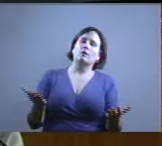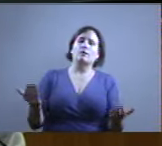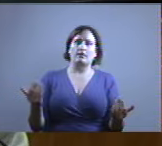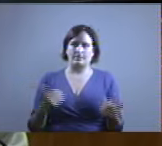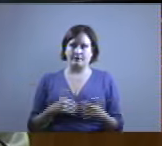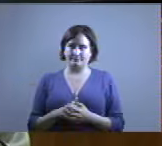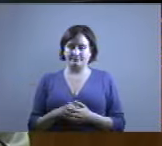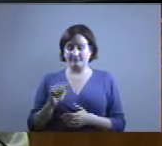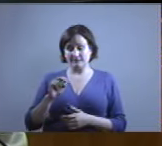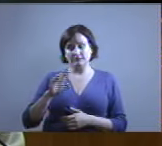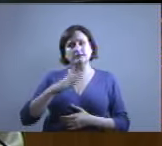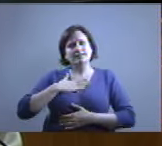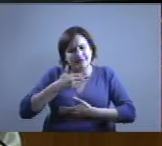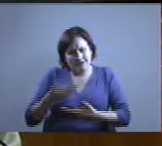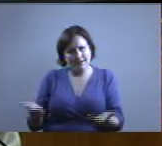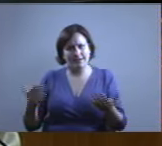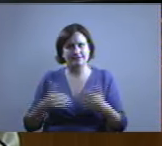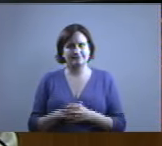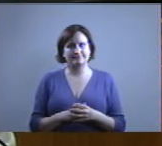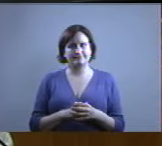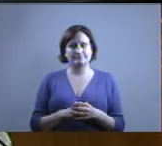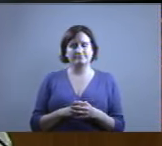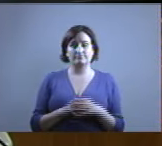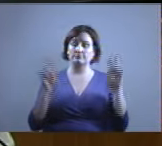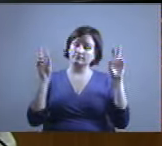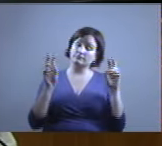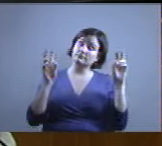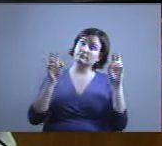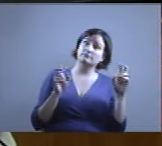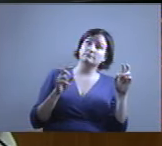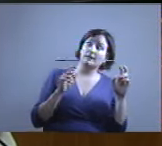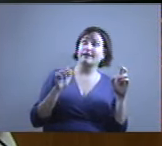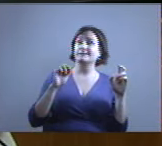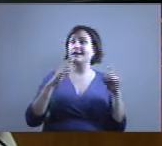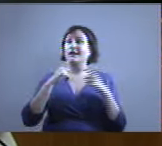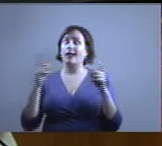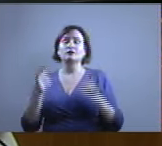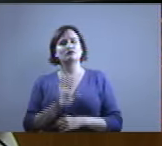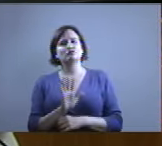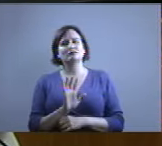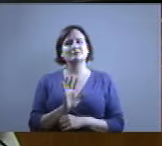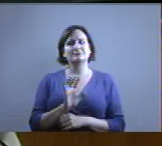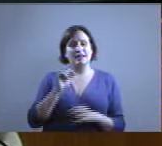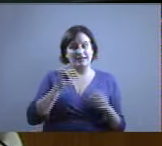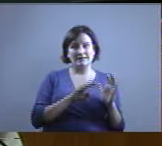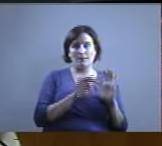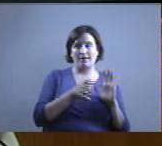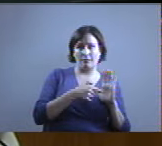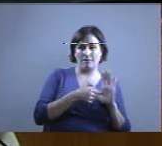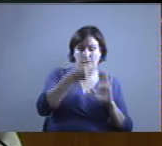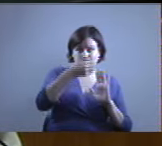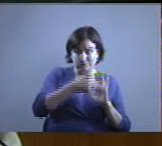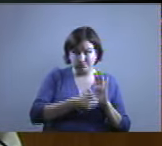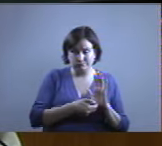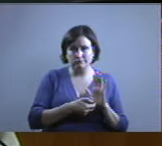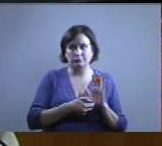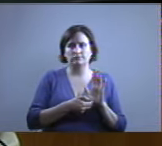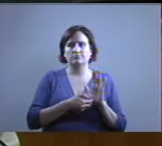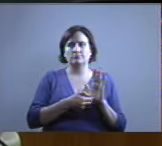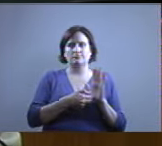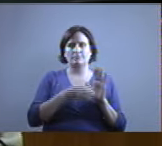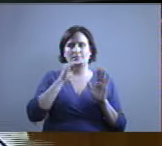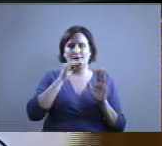cares, and this is not a slogan. This bill and what it proposes bears true